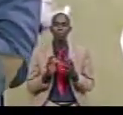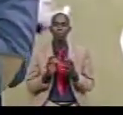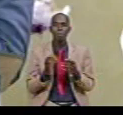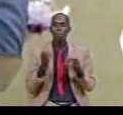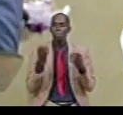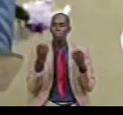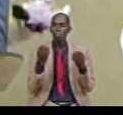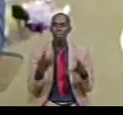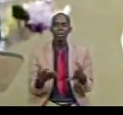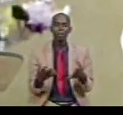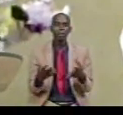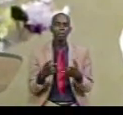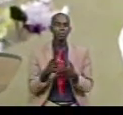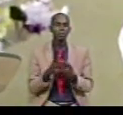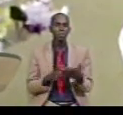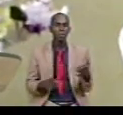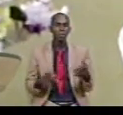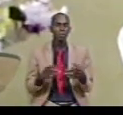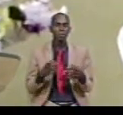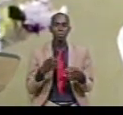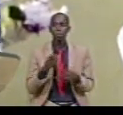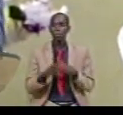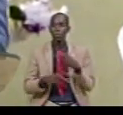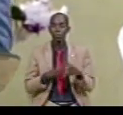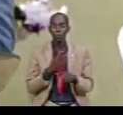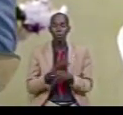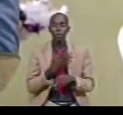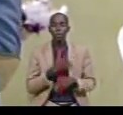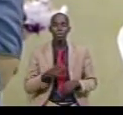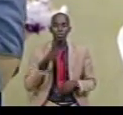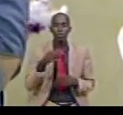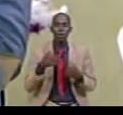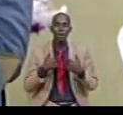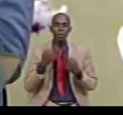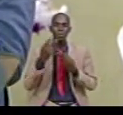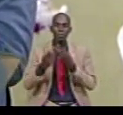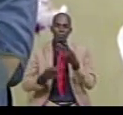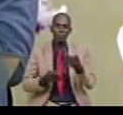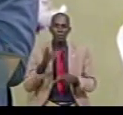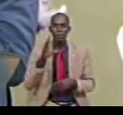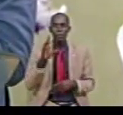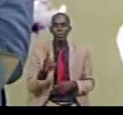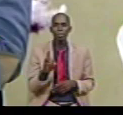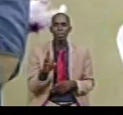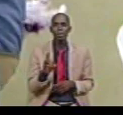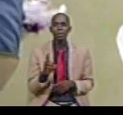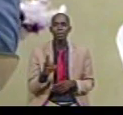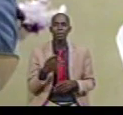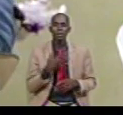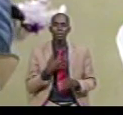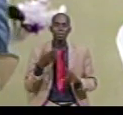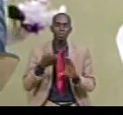denominations all over the world, and you have visited and feature in mission programs on